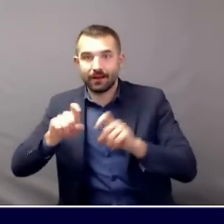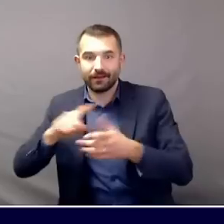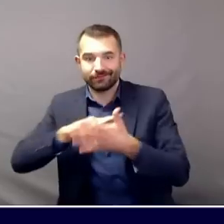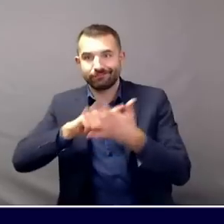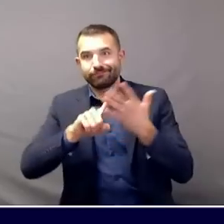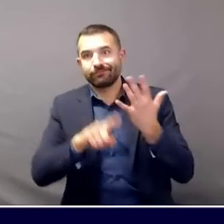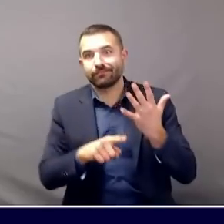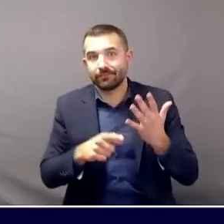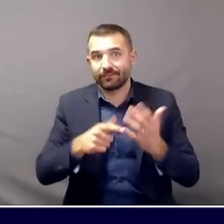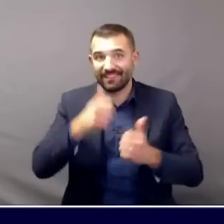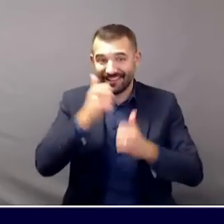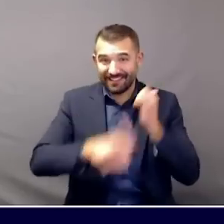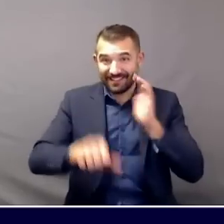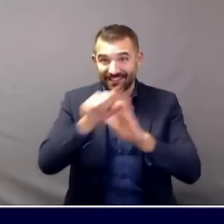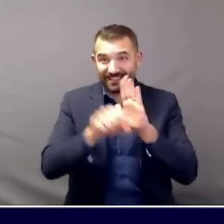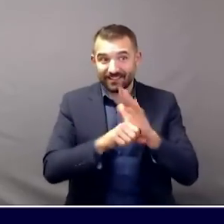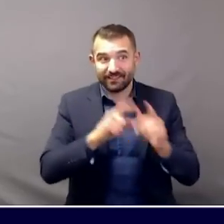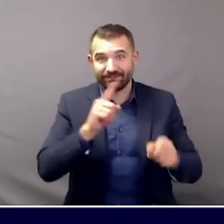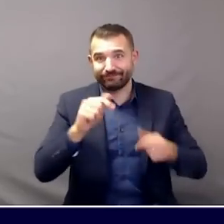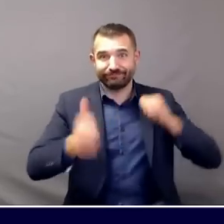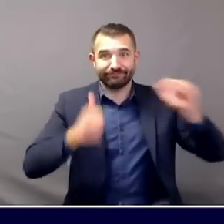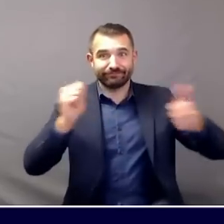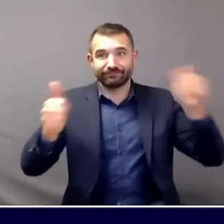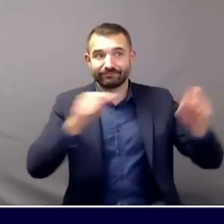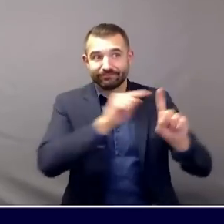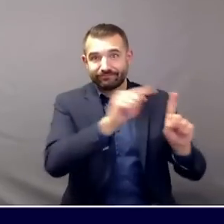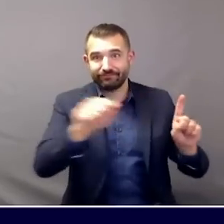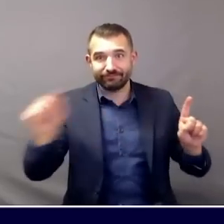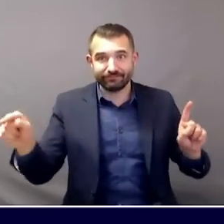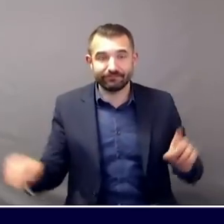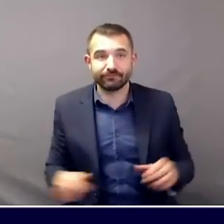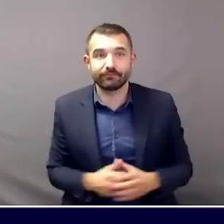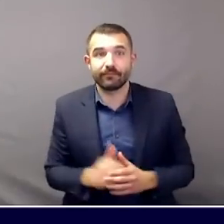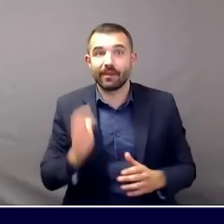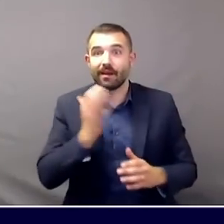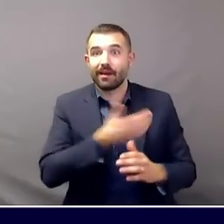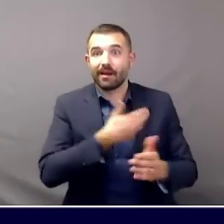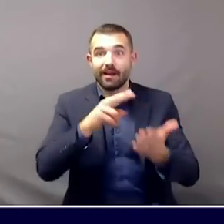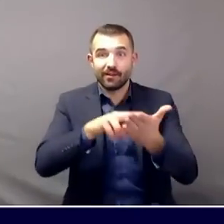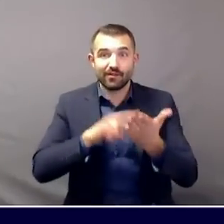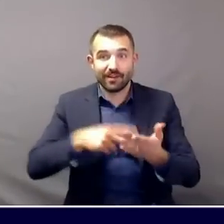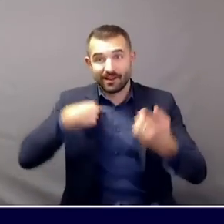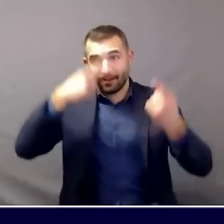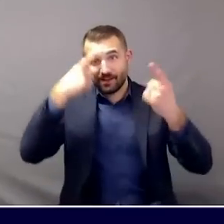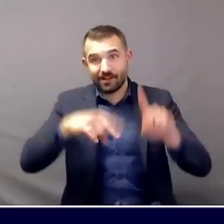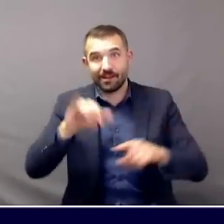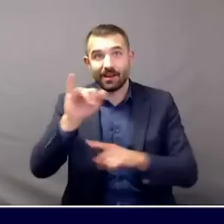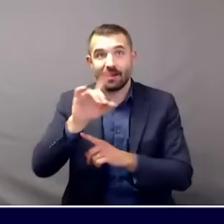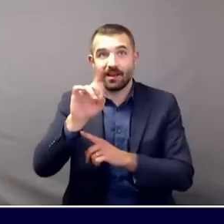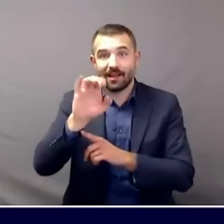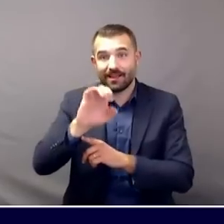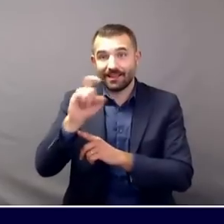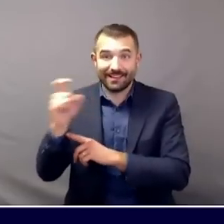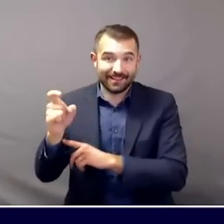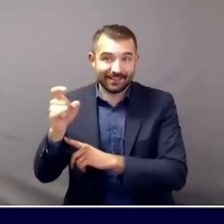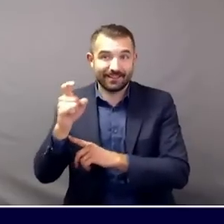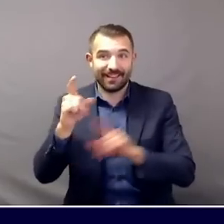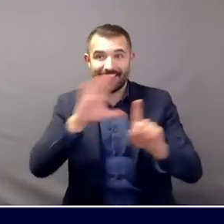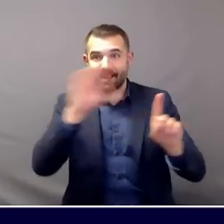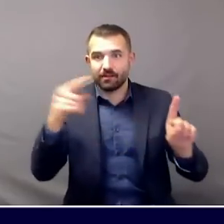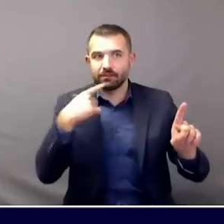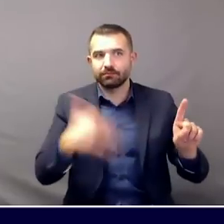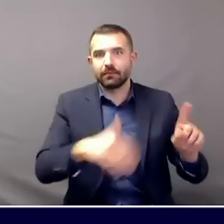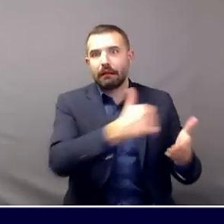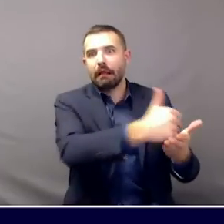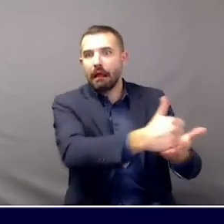things. Look, our contract with IDEX was a game changer in the state of Maine. It was